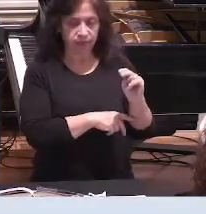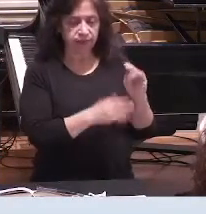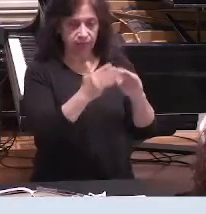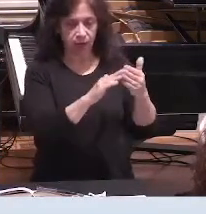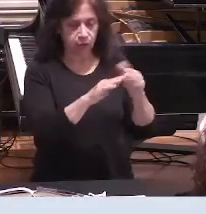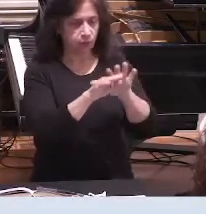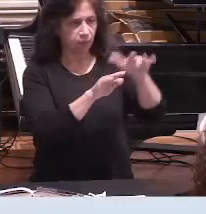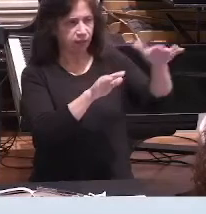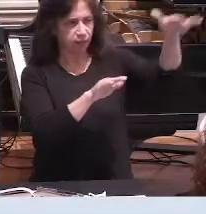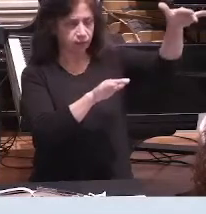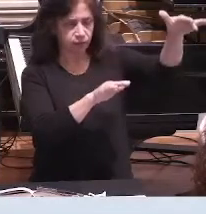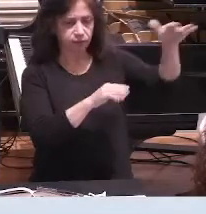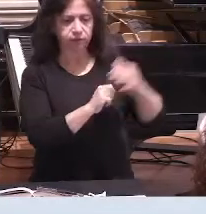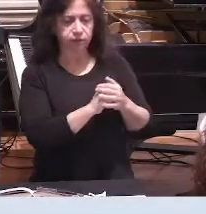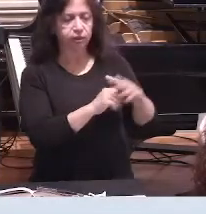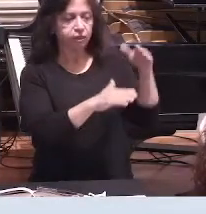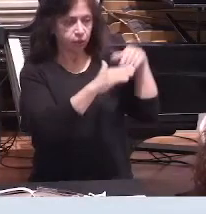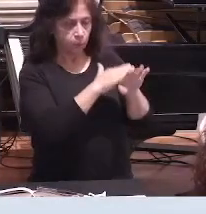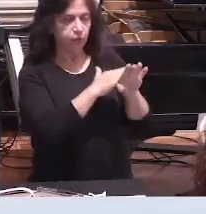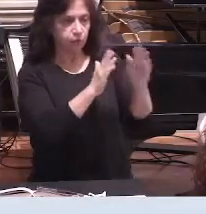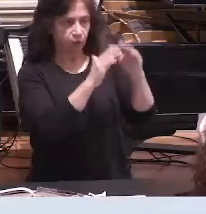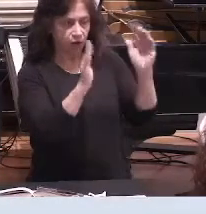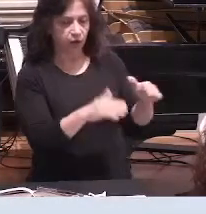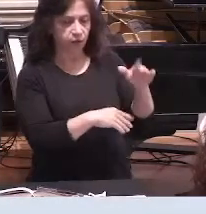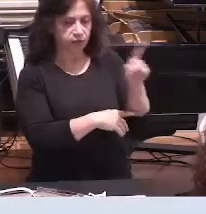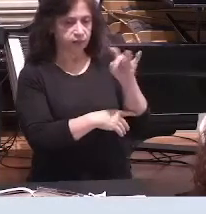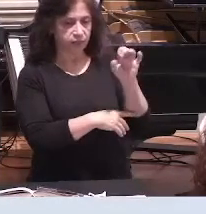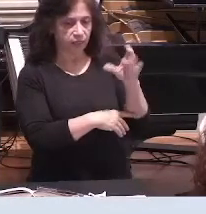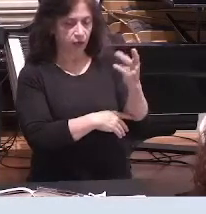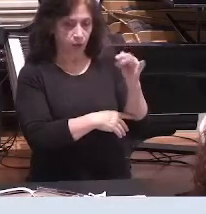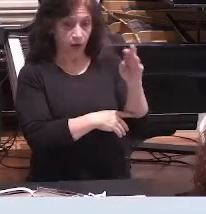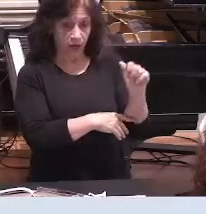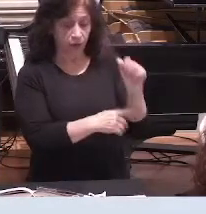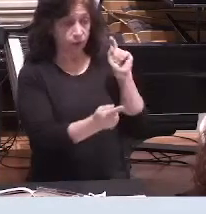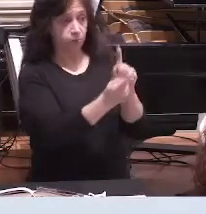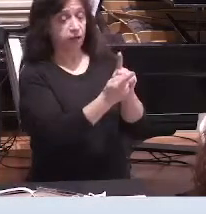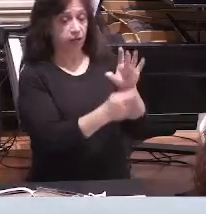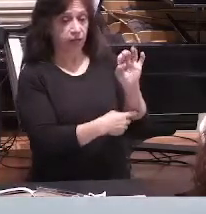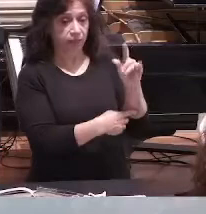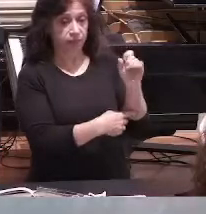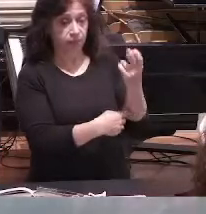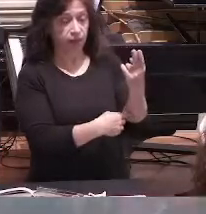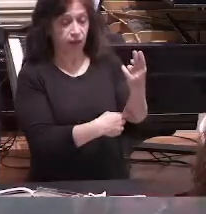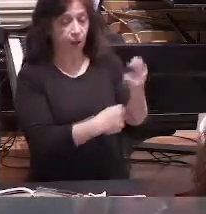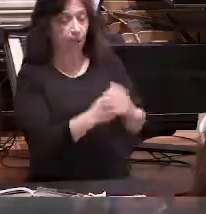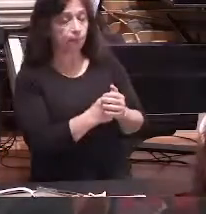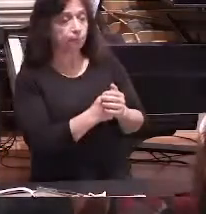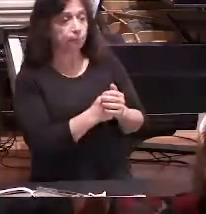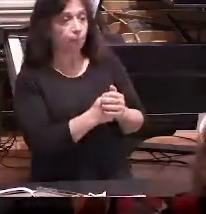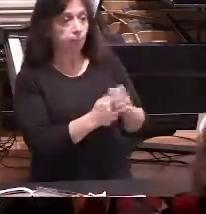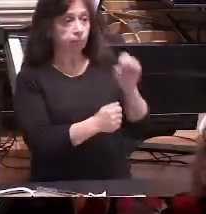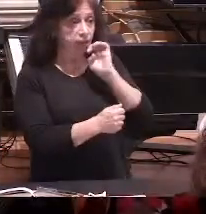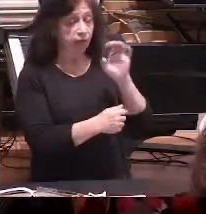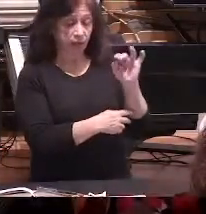country, where she entered the house of Zechariah and greeted Elizabeth. When